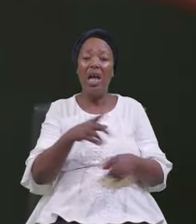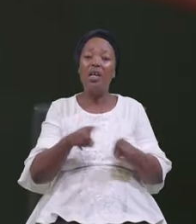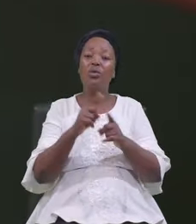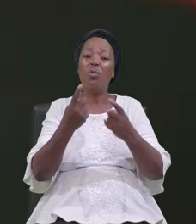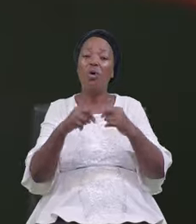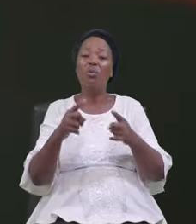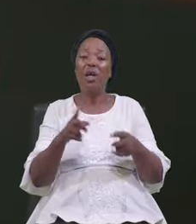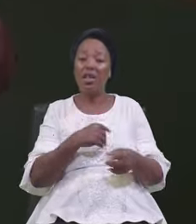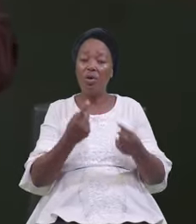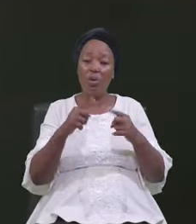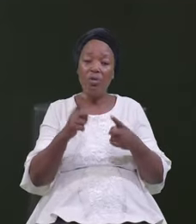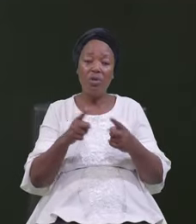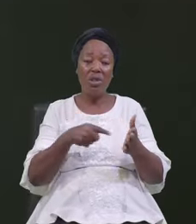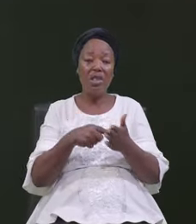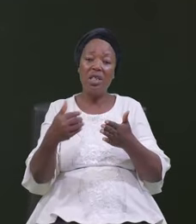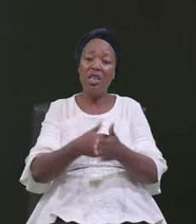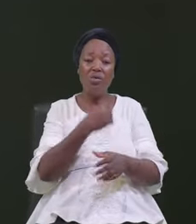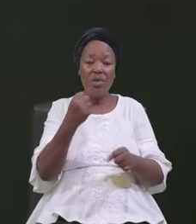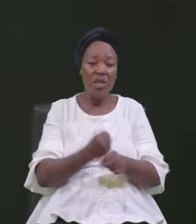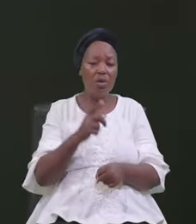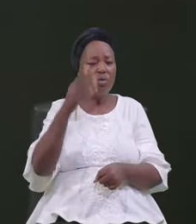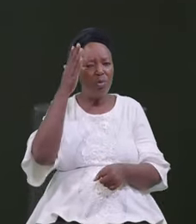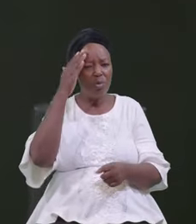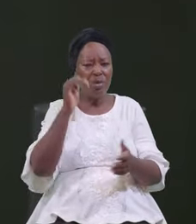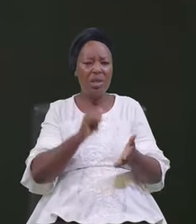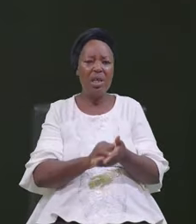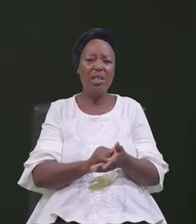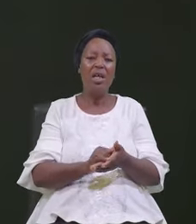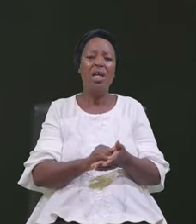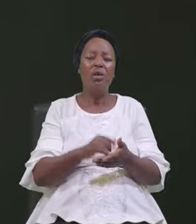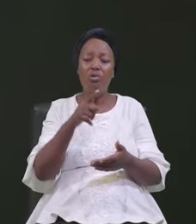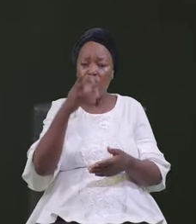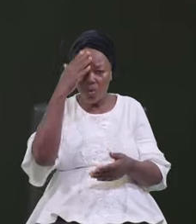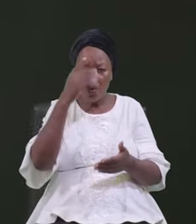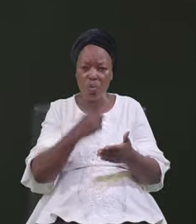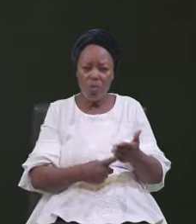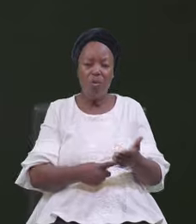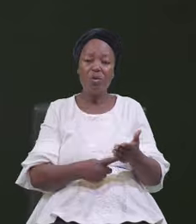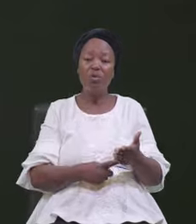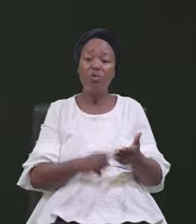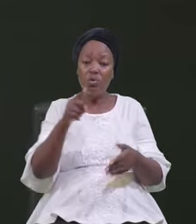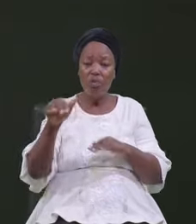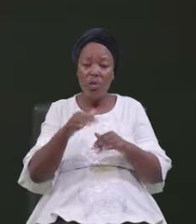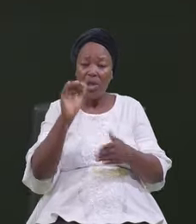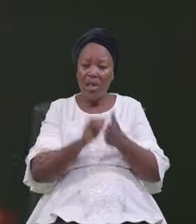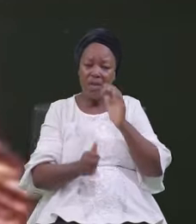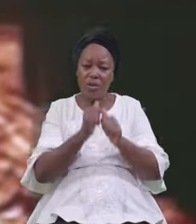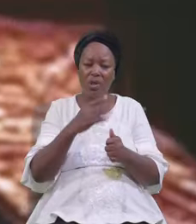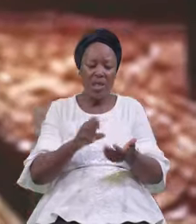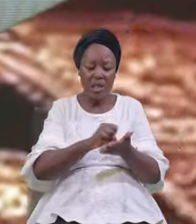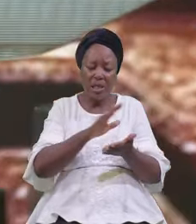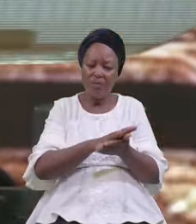year, and you know that you do what sanctified people don't do. You live in a